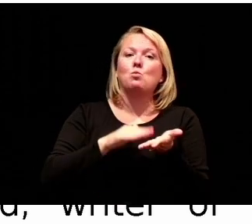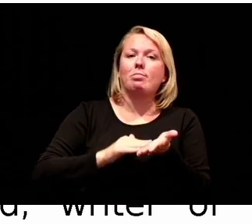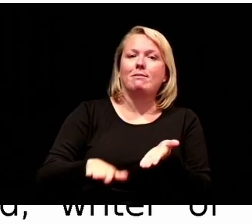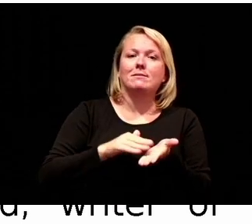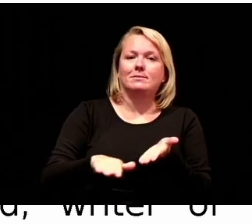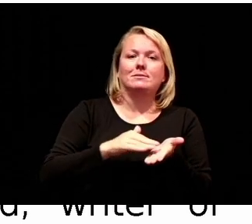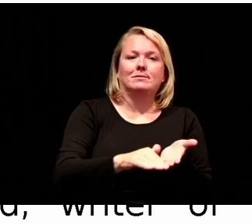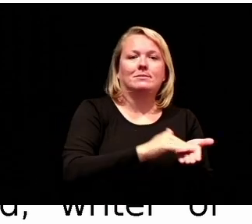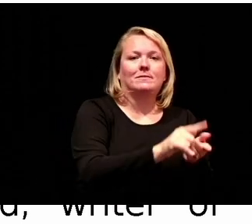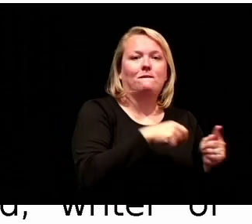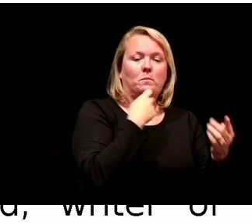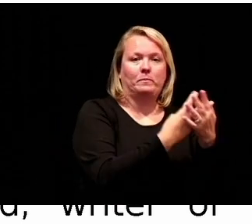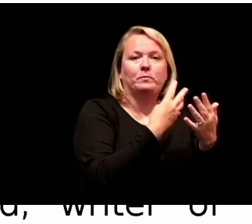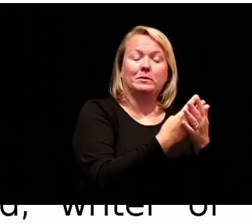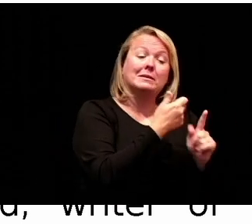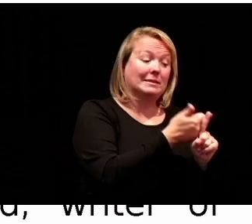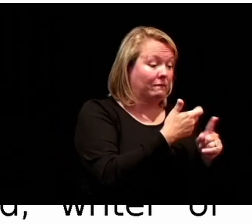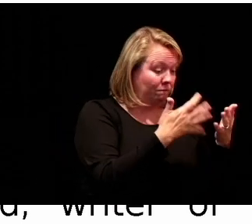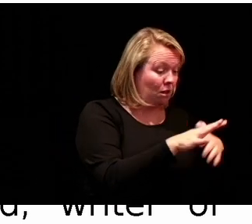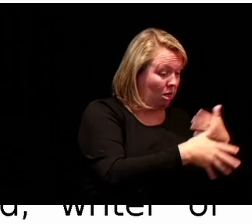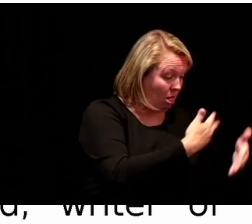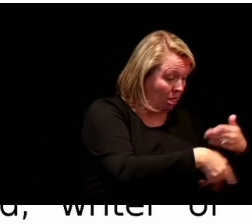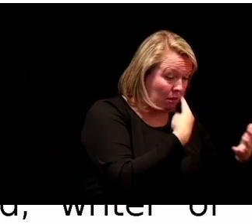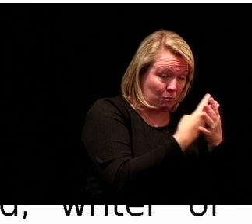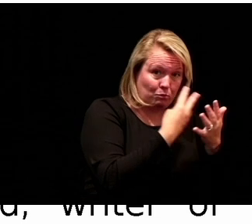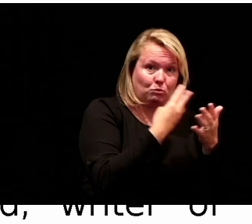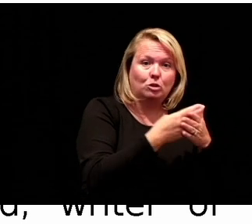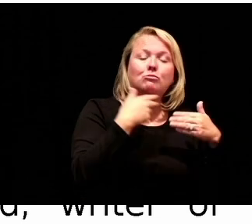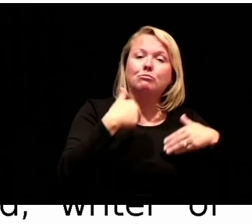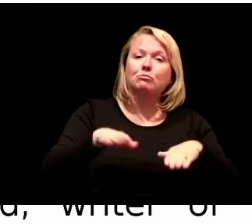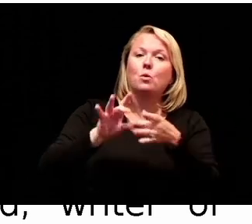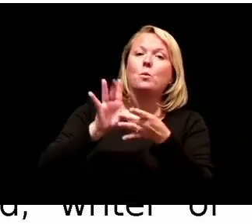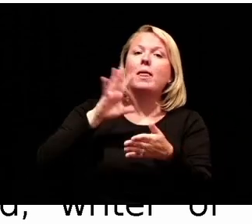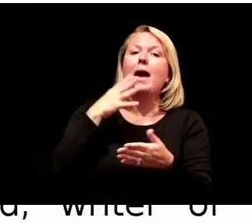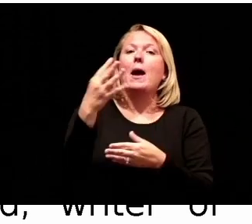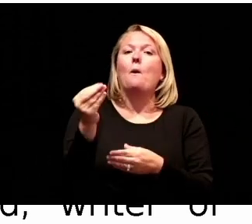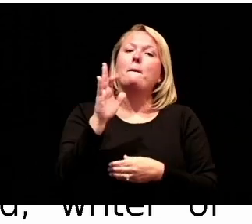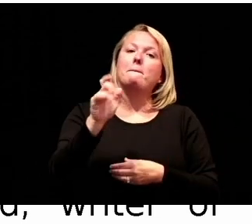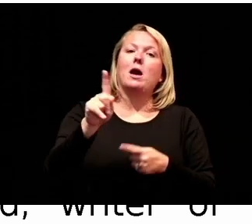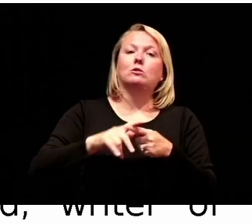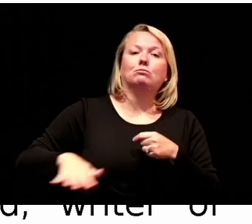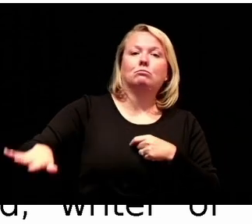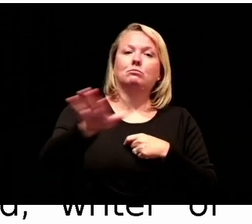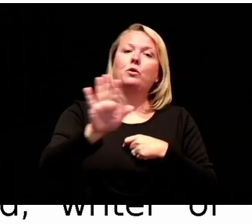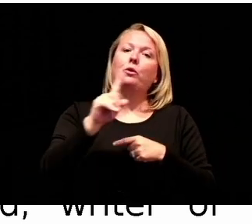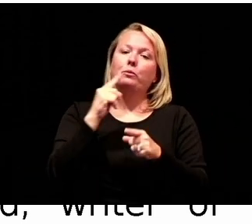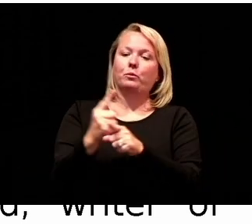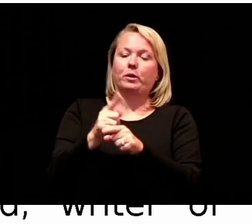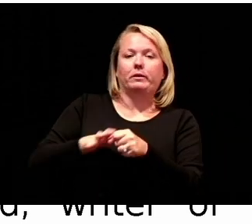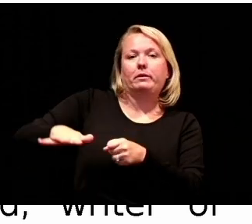I just wanted to go a little bit about the gravity of the situation. I think everybody knows we are living in